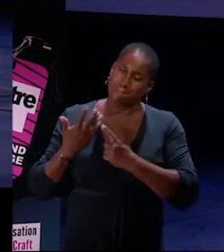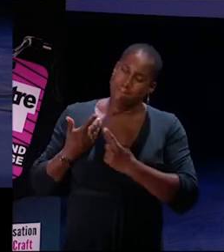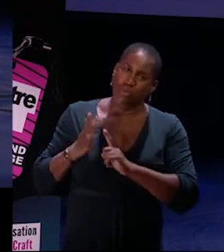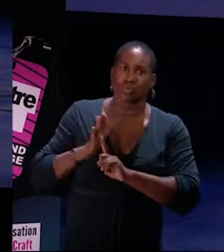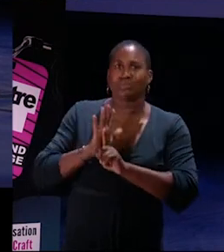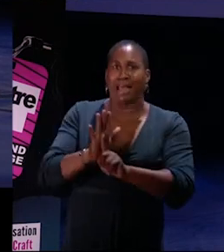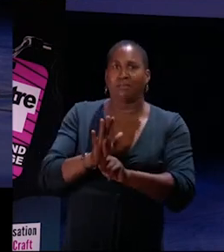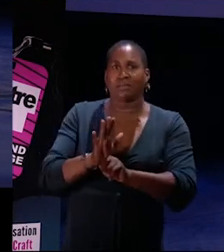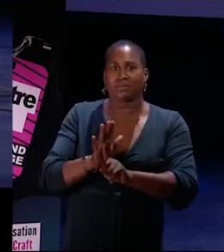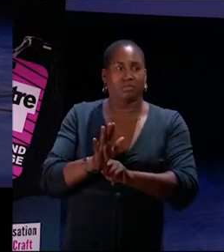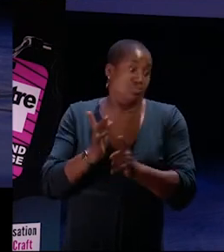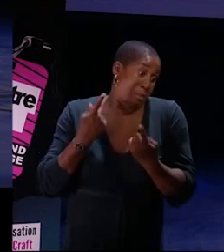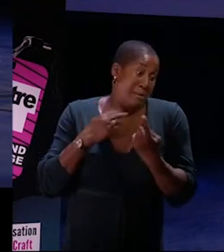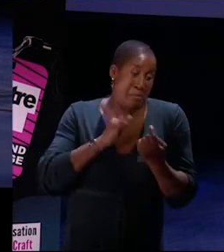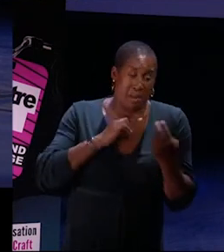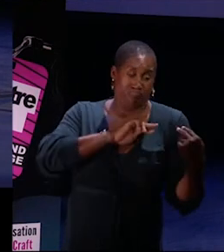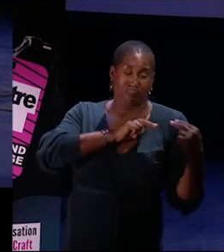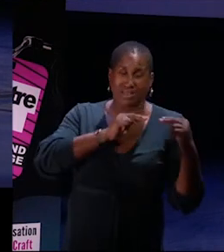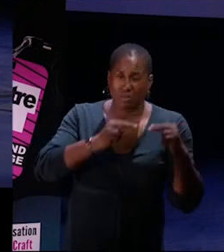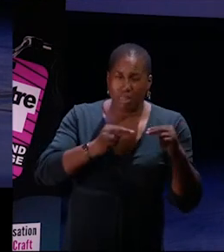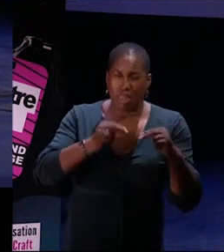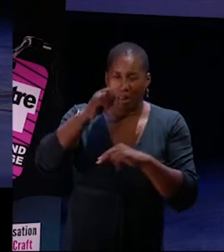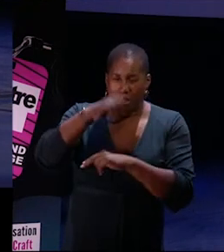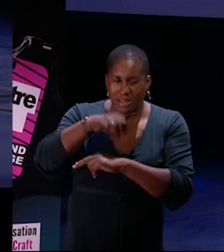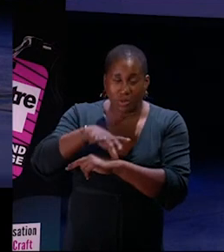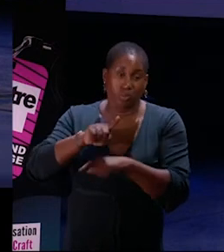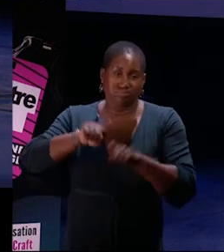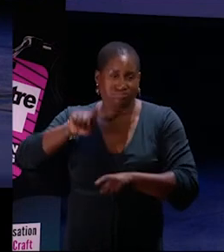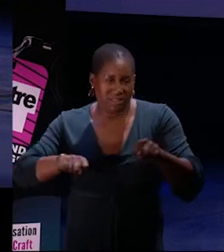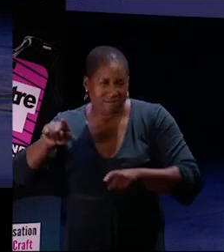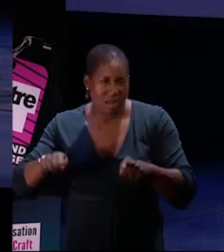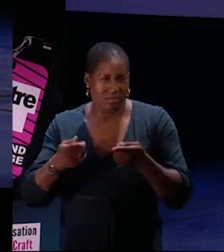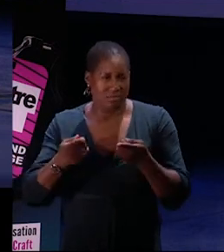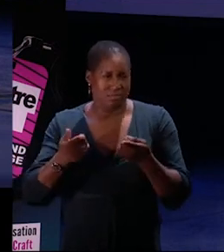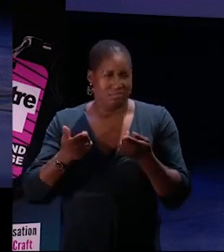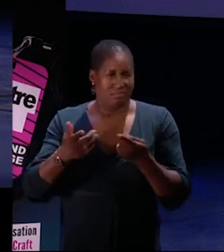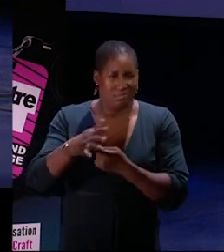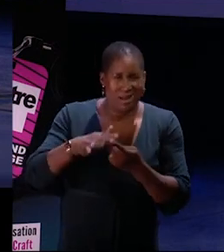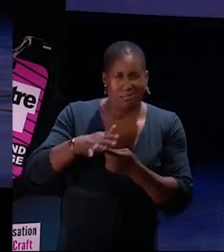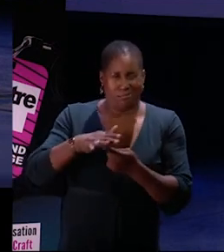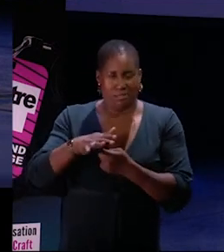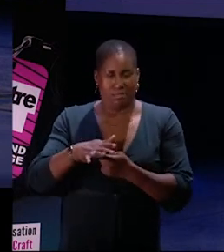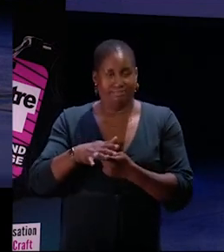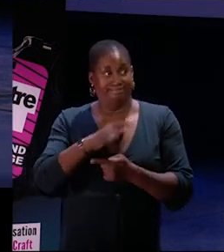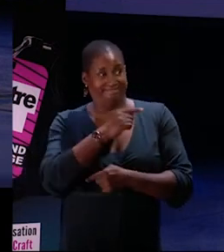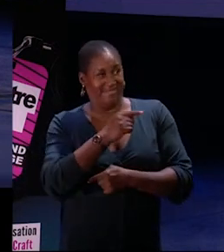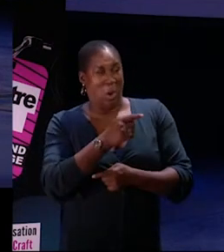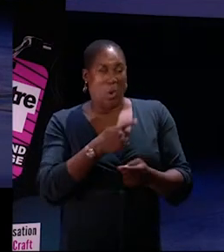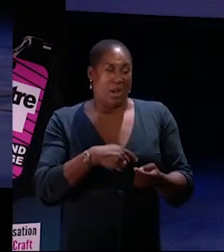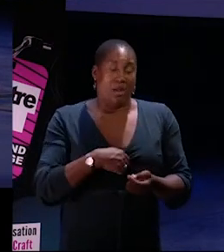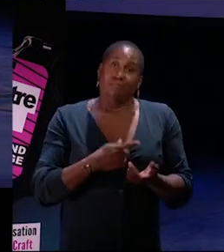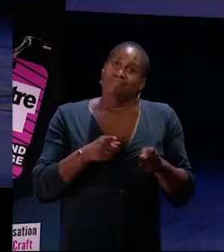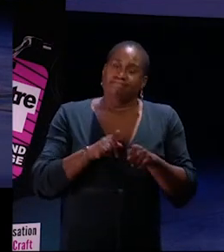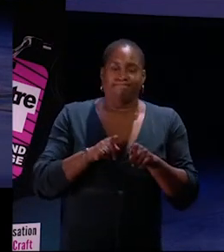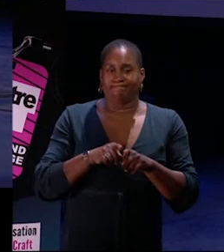stage lighting into other more immersive mediums. And also don't be afraid to push back against technology as well. Yeah. I know this is about...